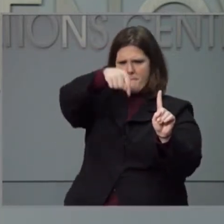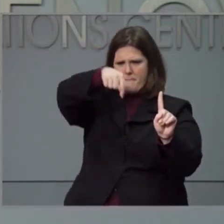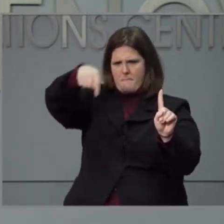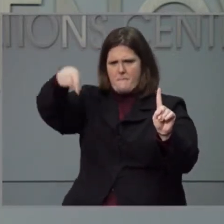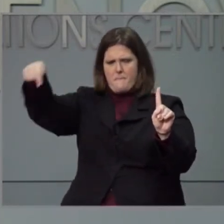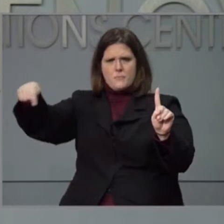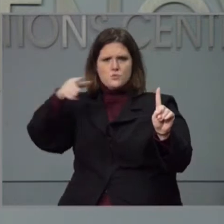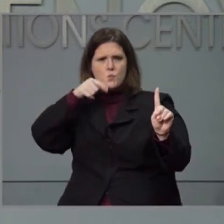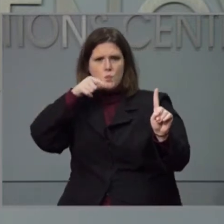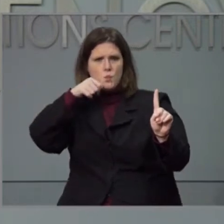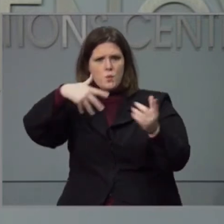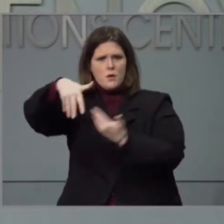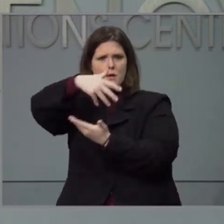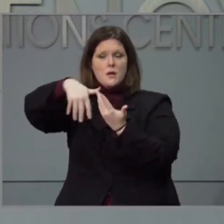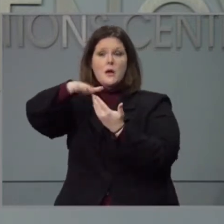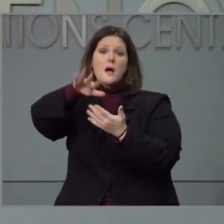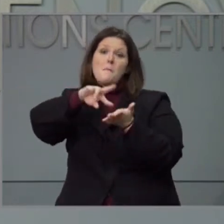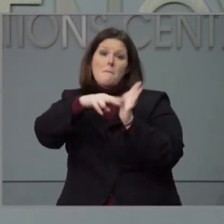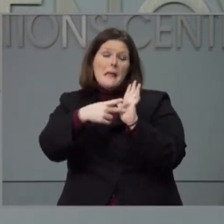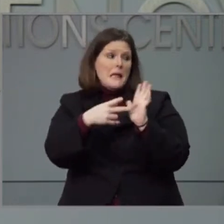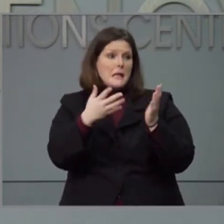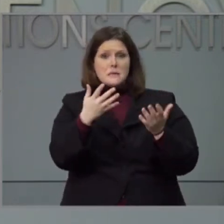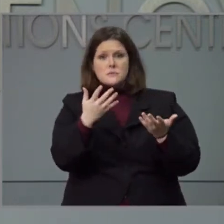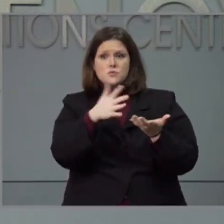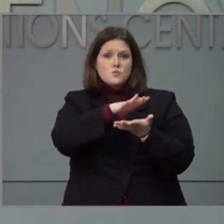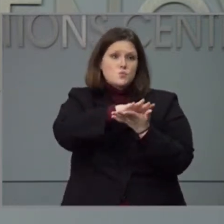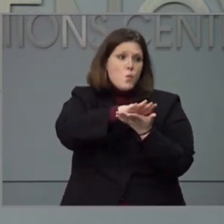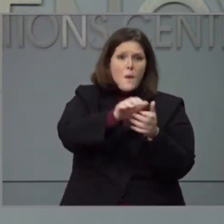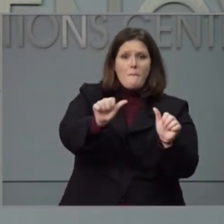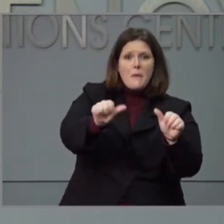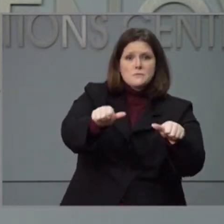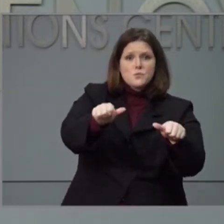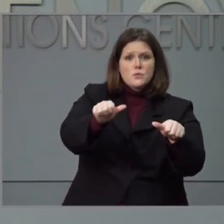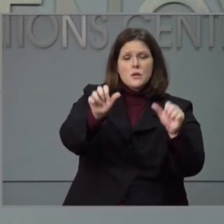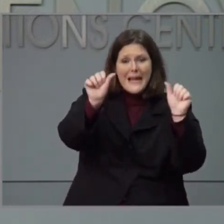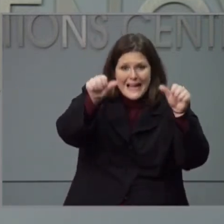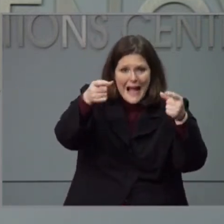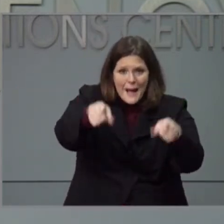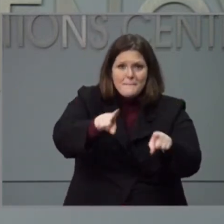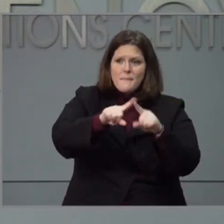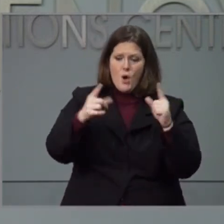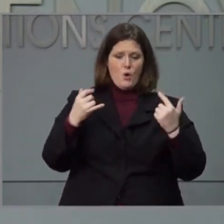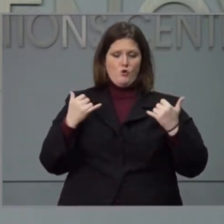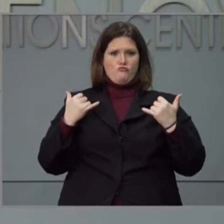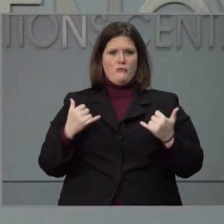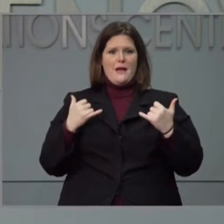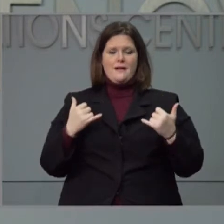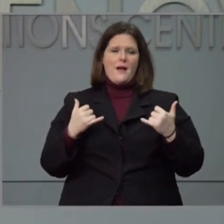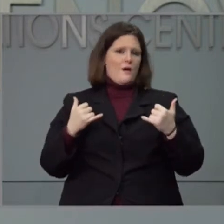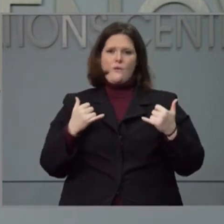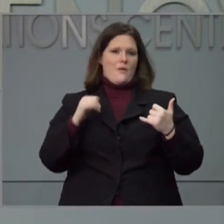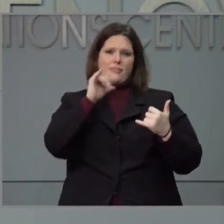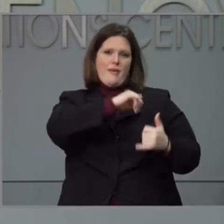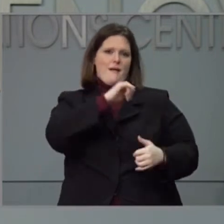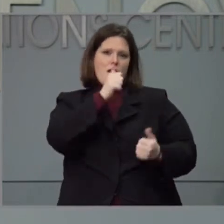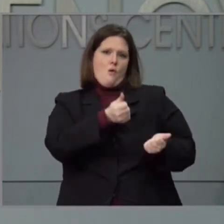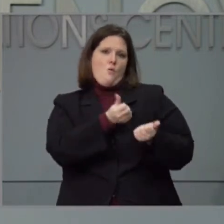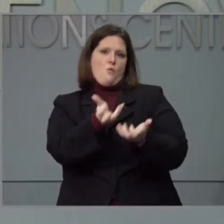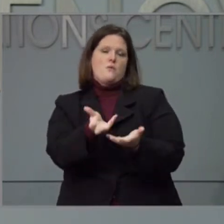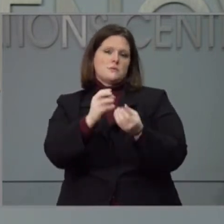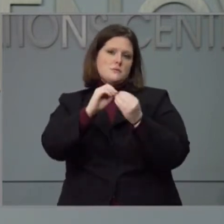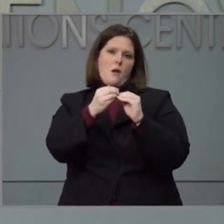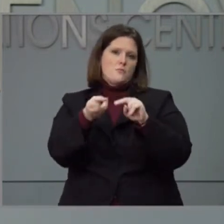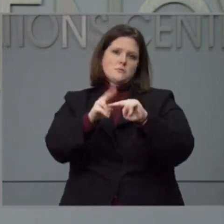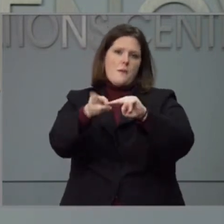will never have trains of infection. That is possible. But what we're seeing in our data is that is not what is driving infection